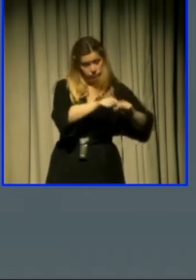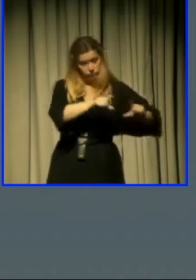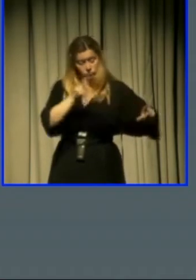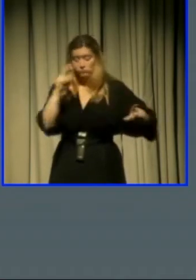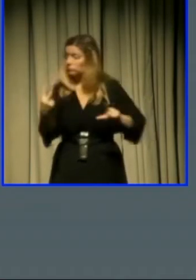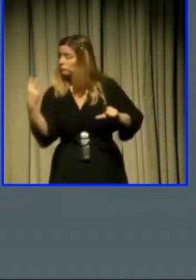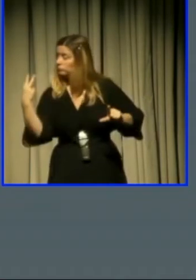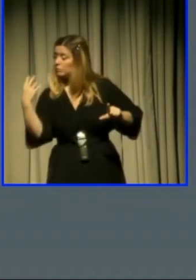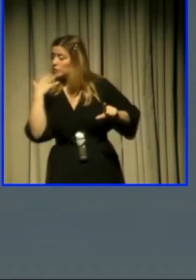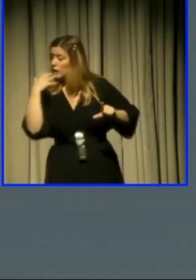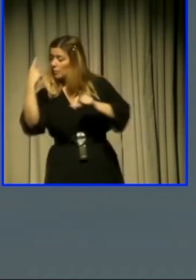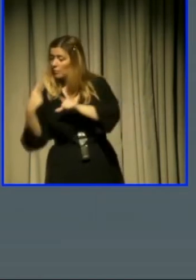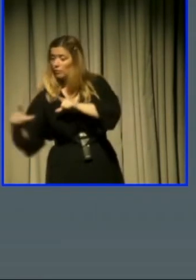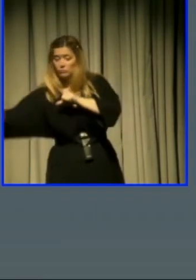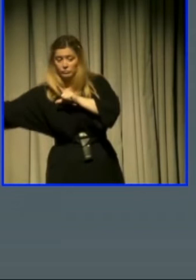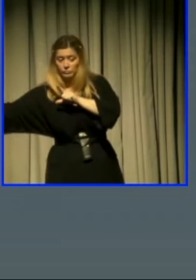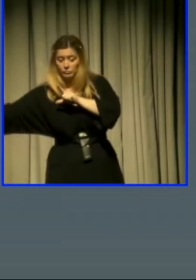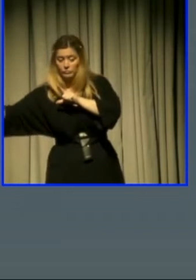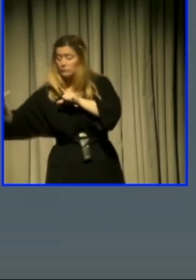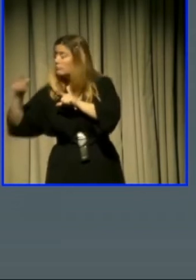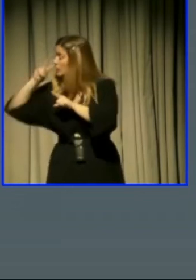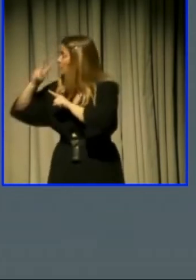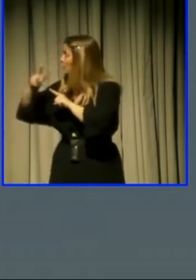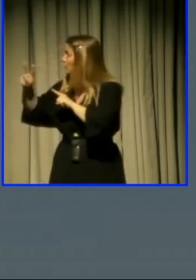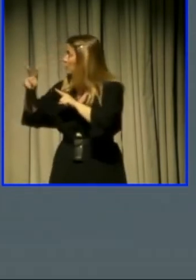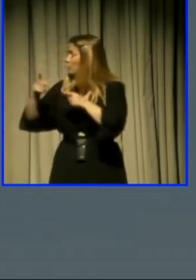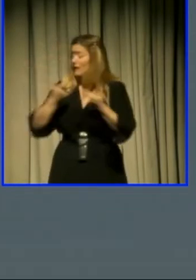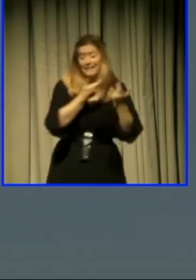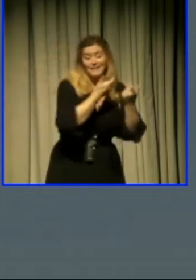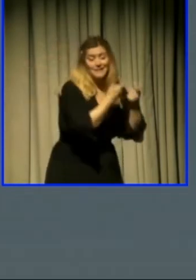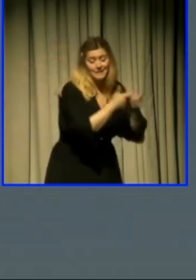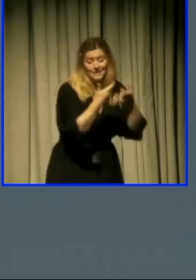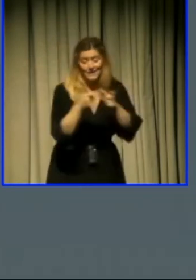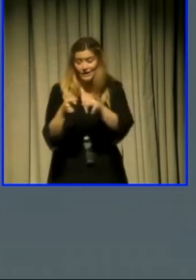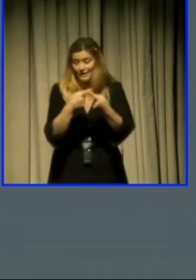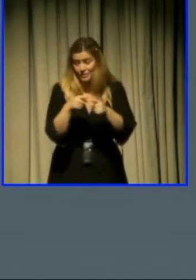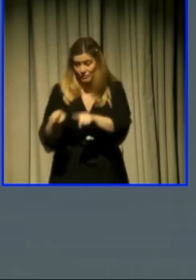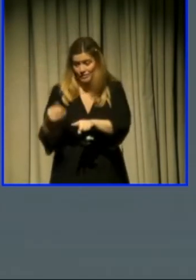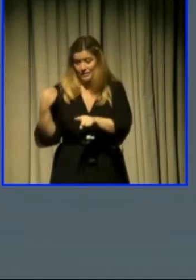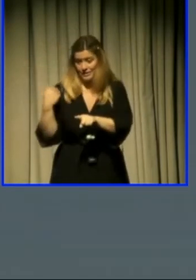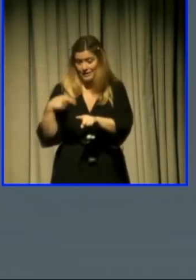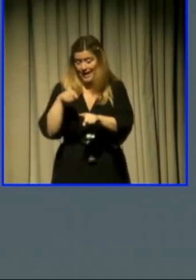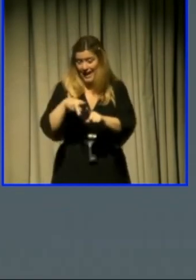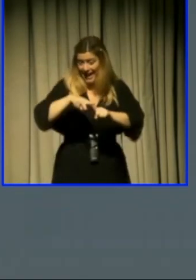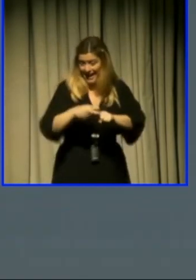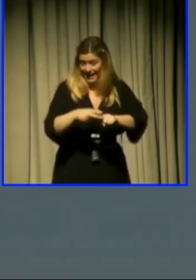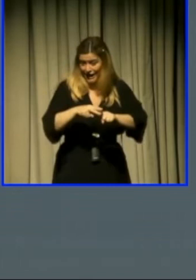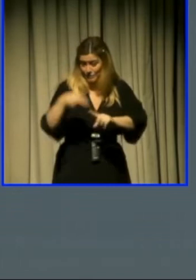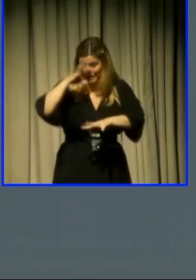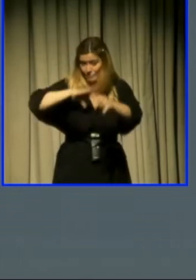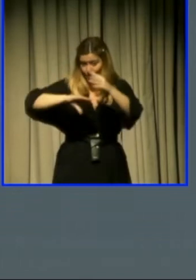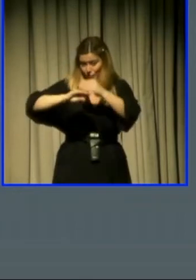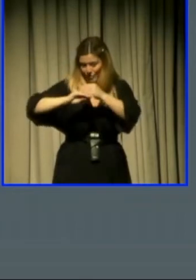And we're noticing, across different retail sectors, they're adopting this as well. So Charlotte Tilbury's online store is starting